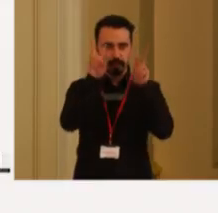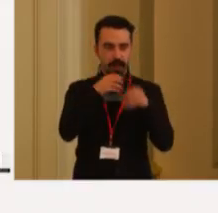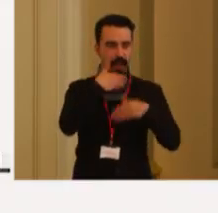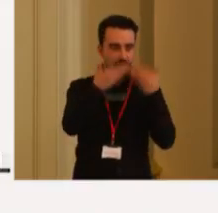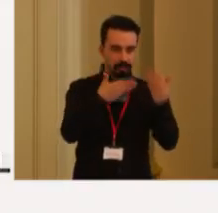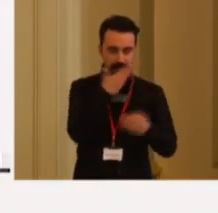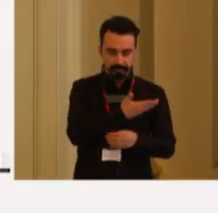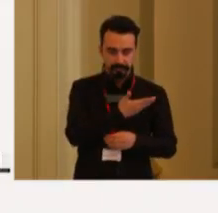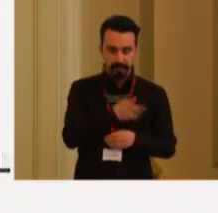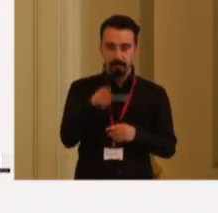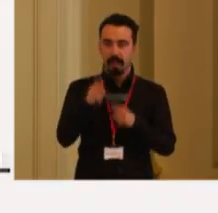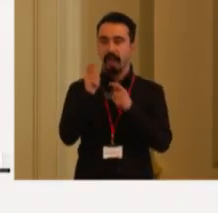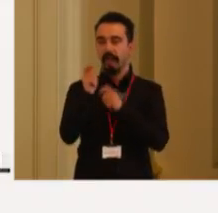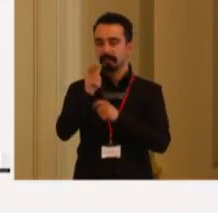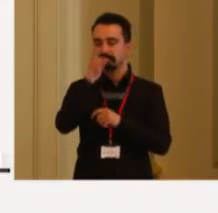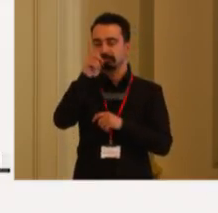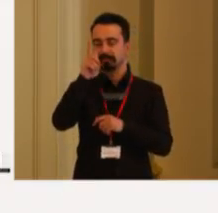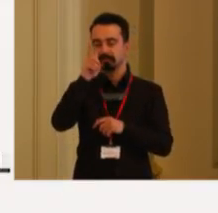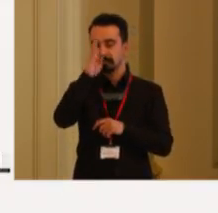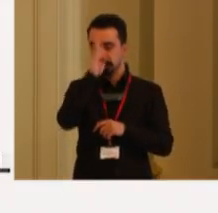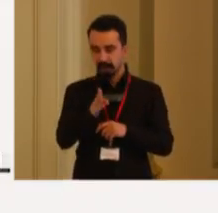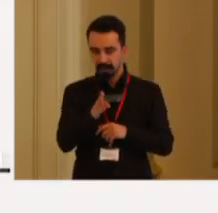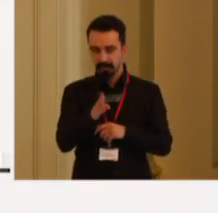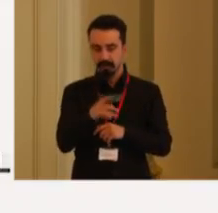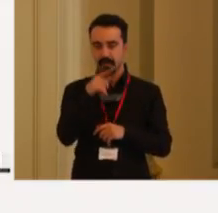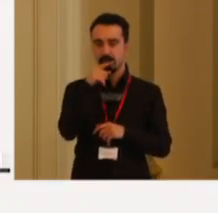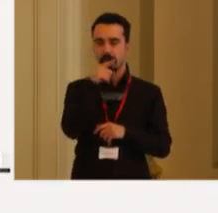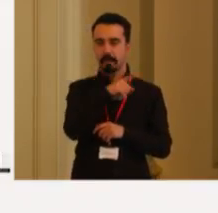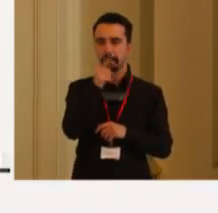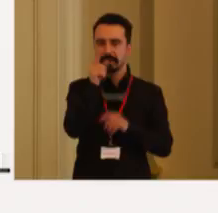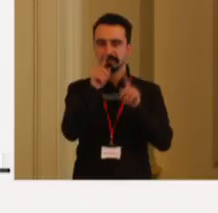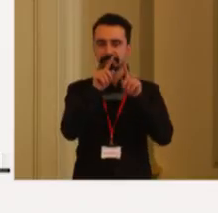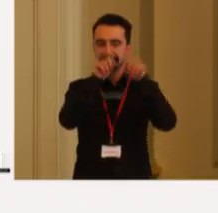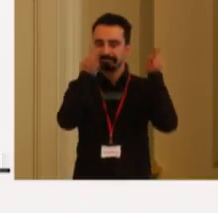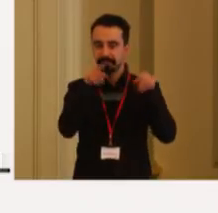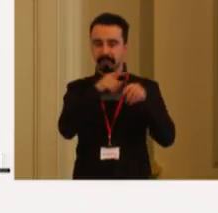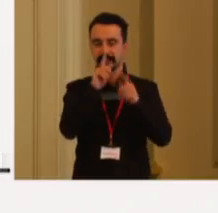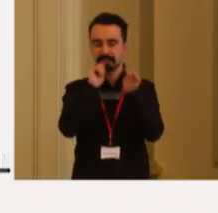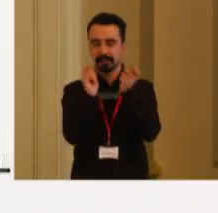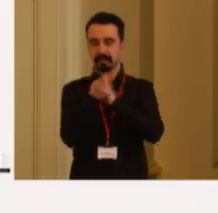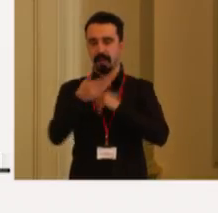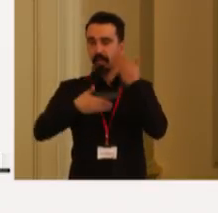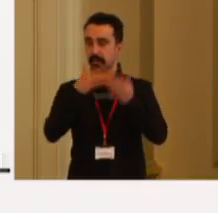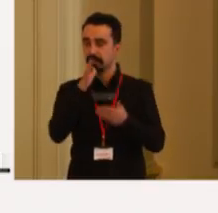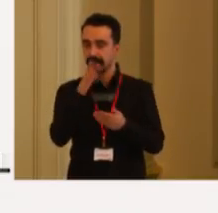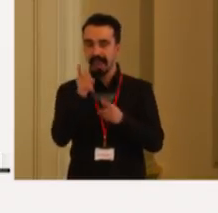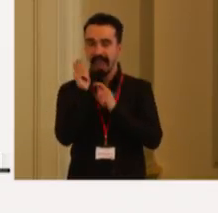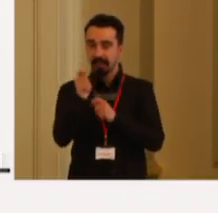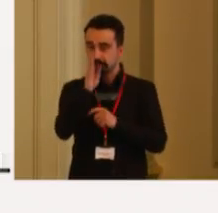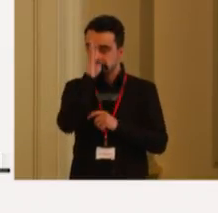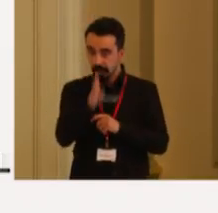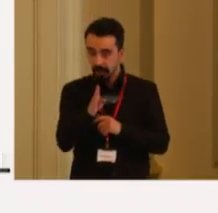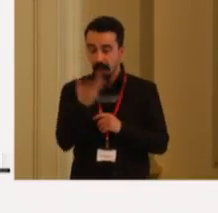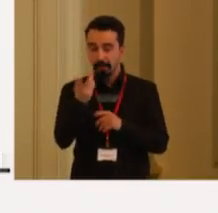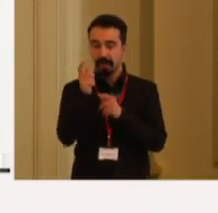I had already mentioned education and training. Yes, they still continue with the motto that training and education is a